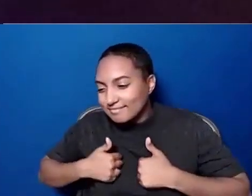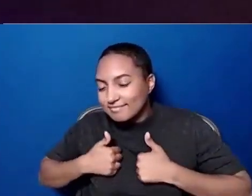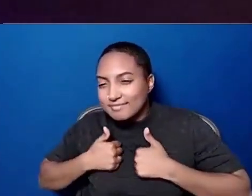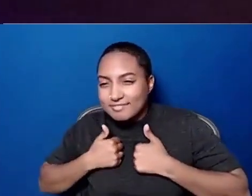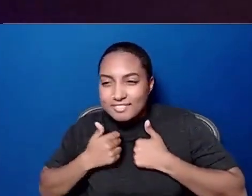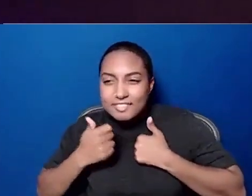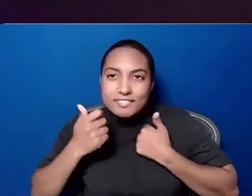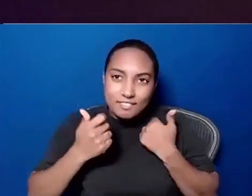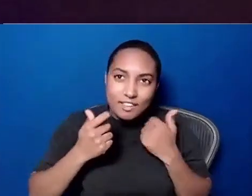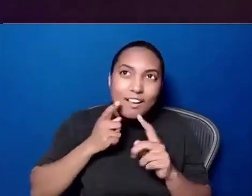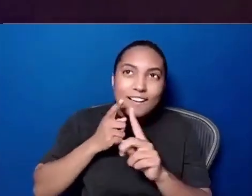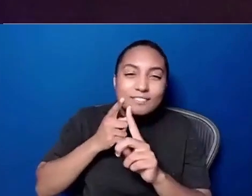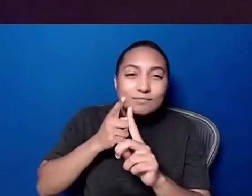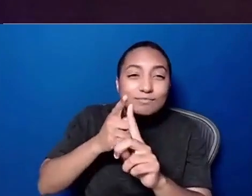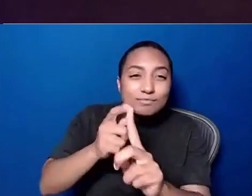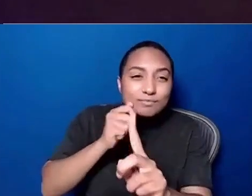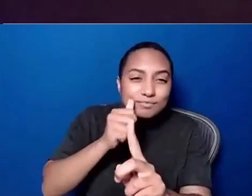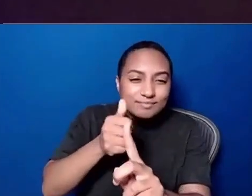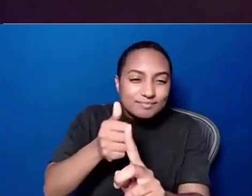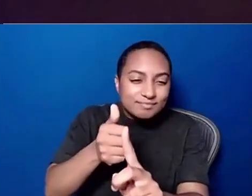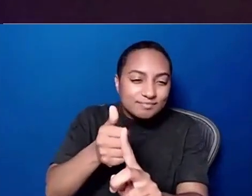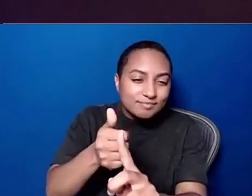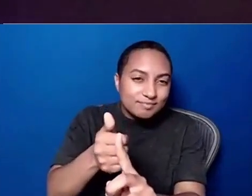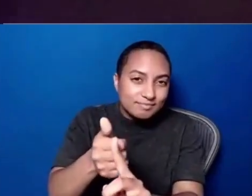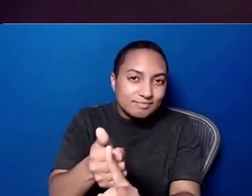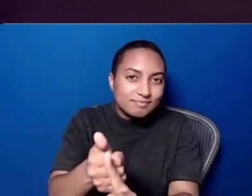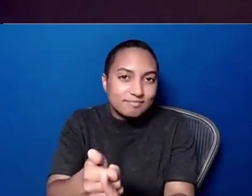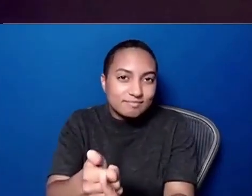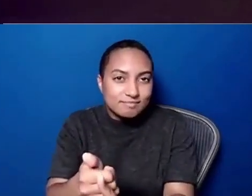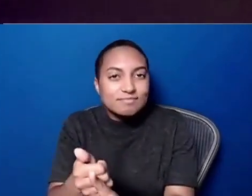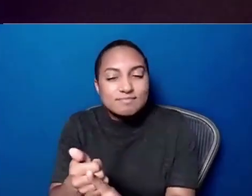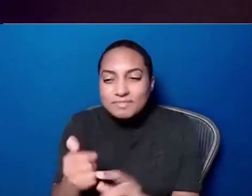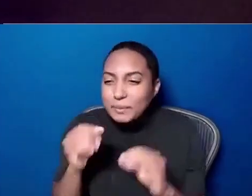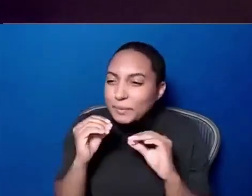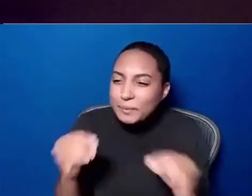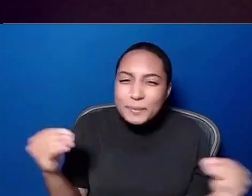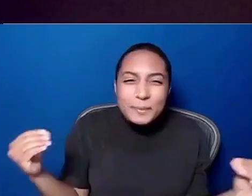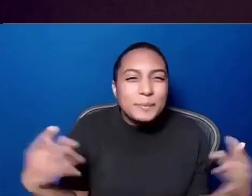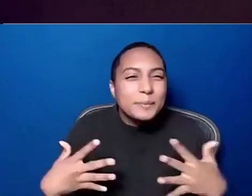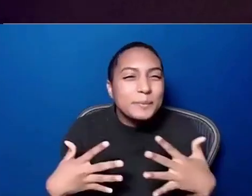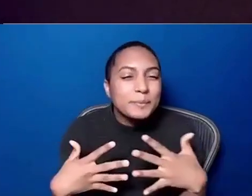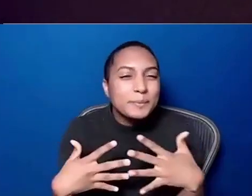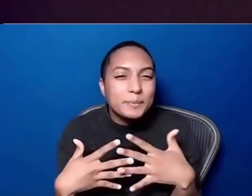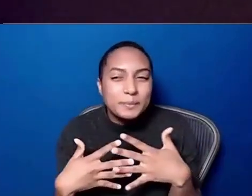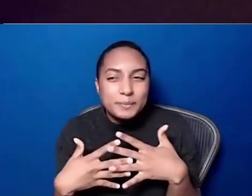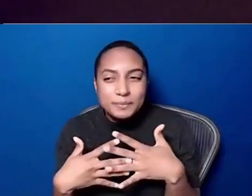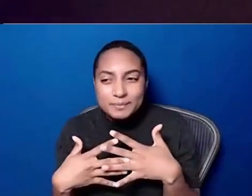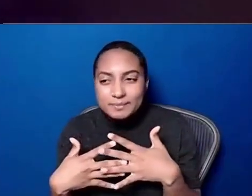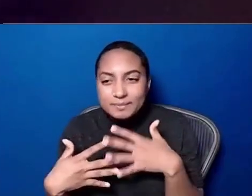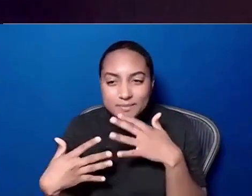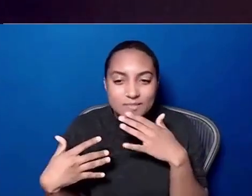tomorrow would make me the past, for that I mustn't fear, for I'll know.